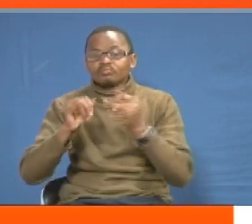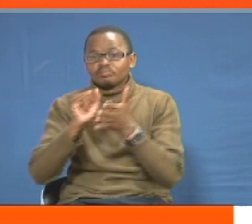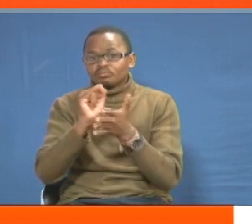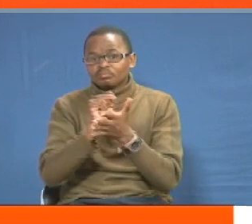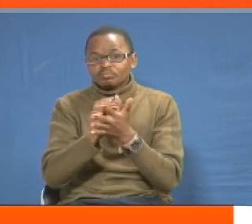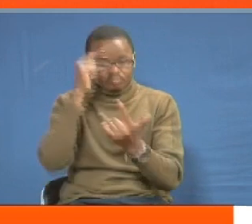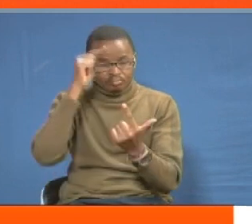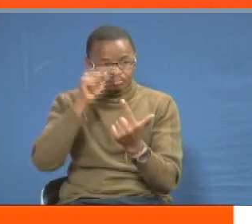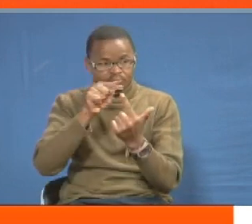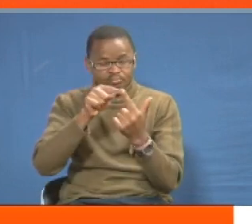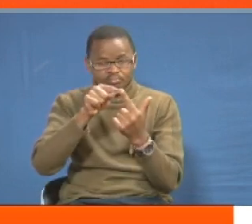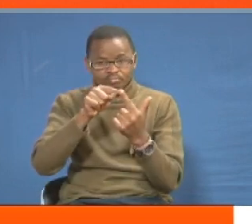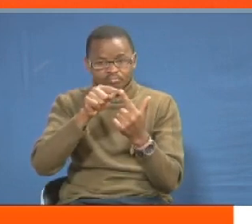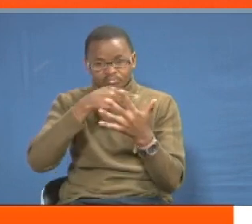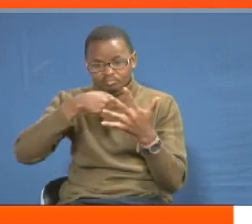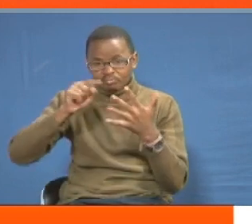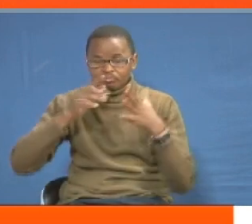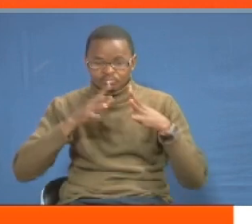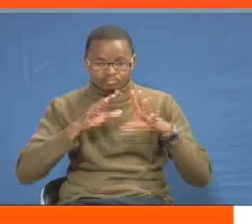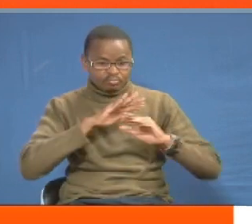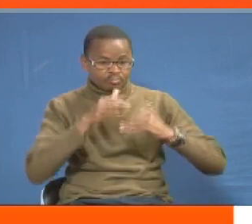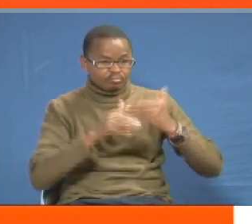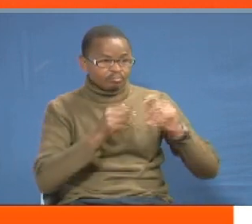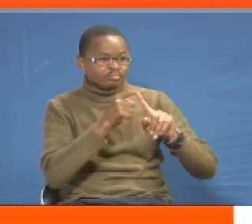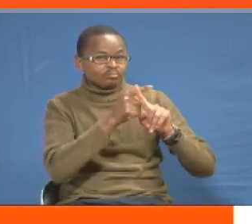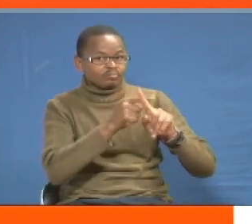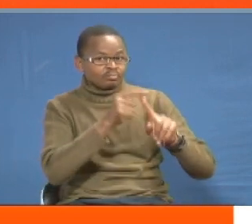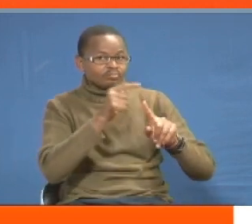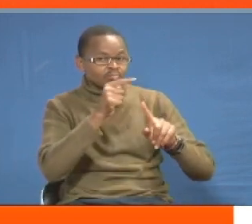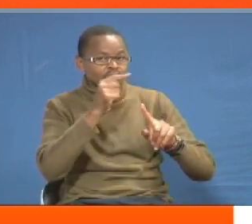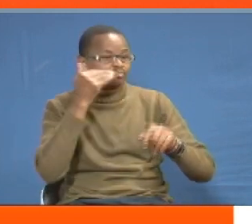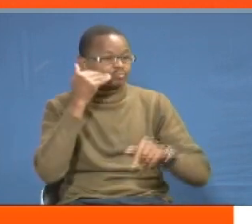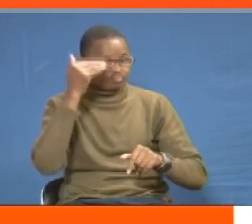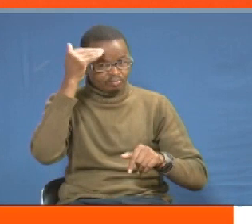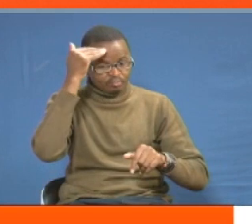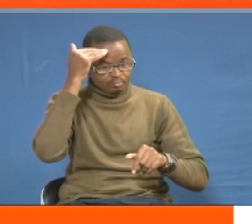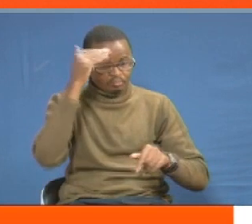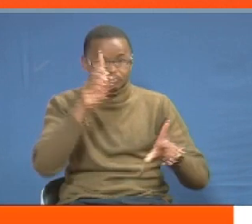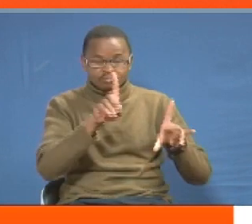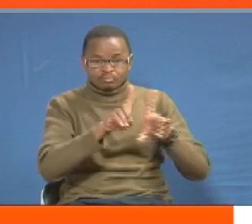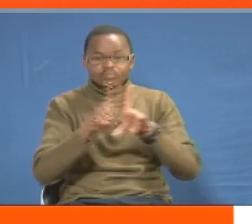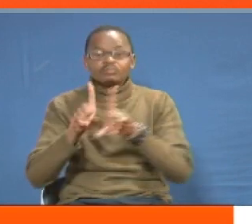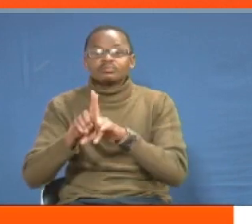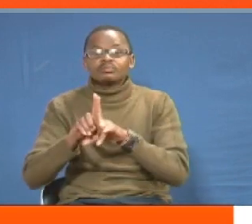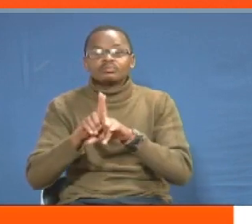implementation that targets the right quarters, all the way from judiciary and even